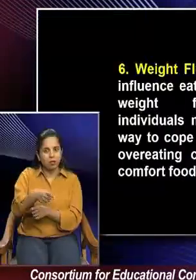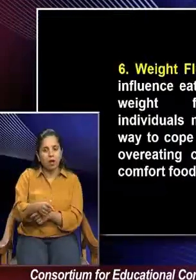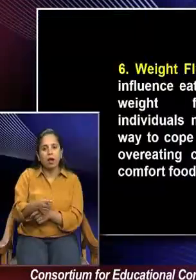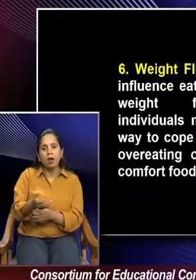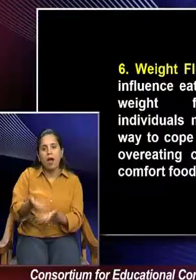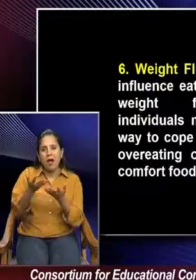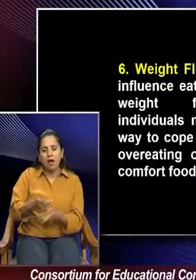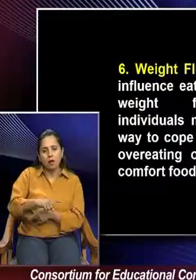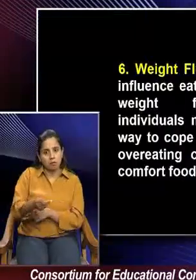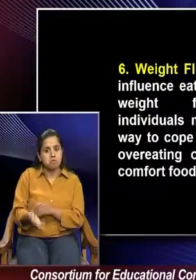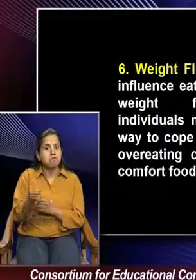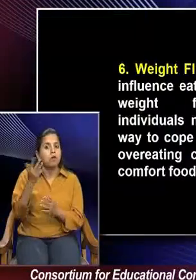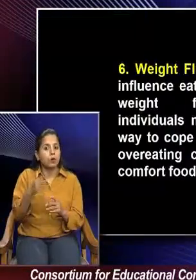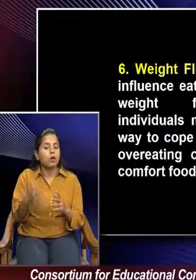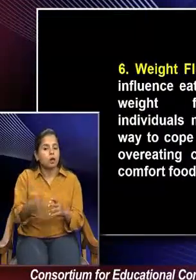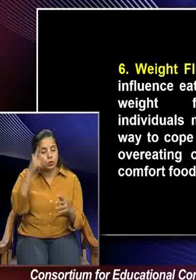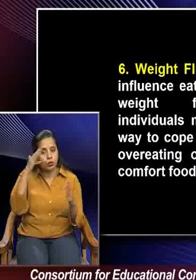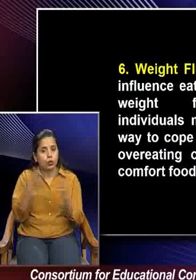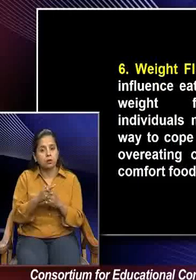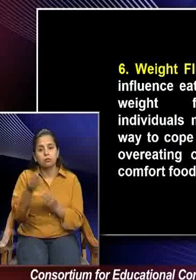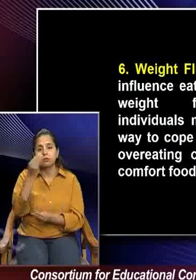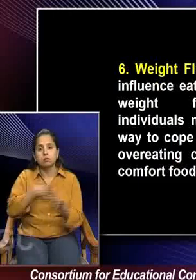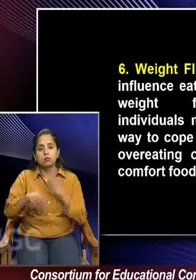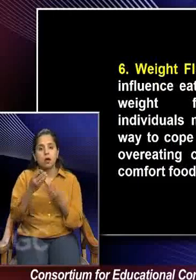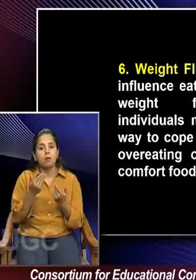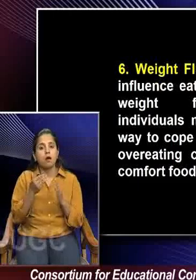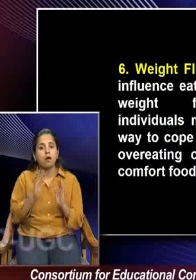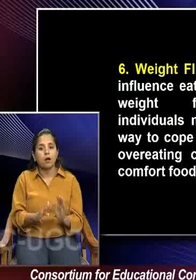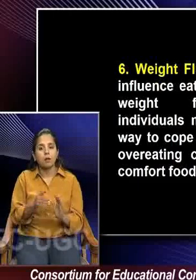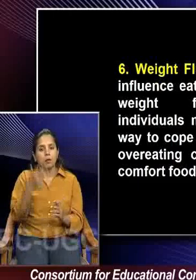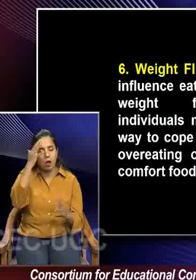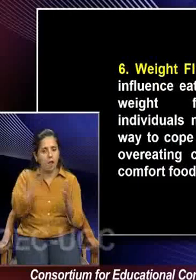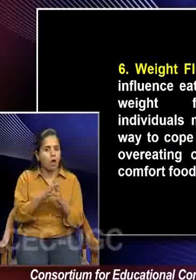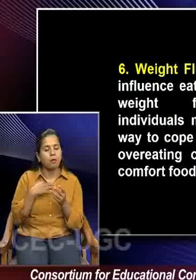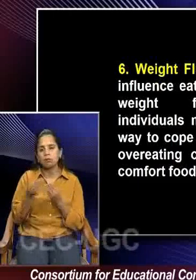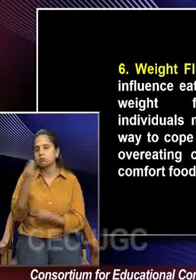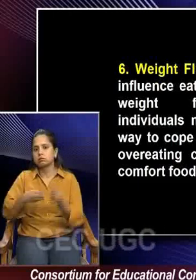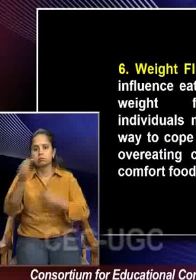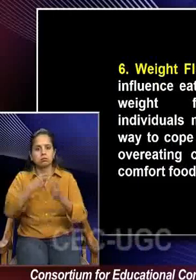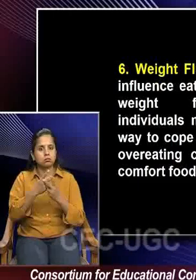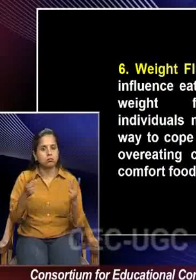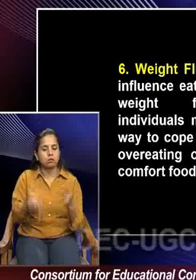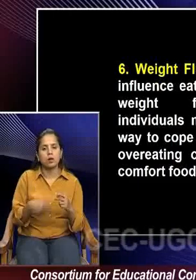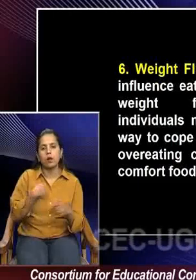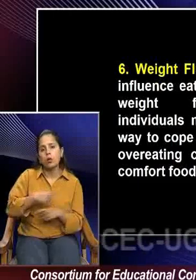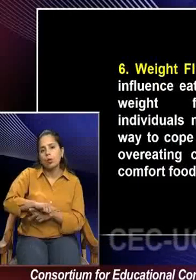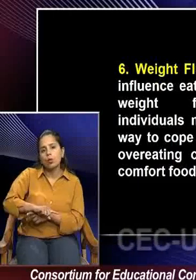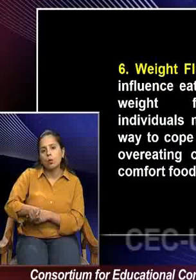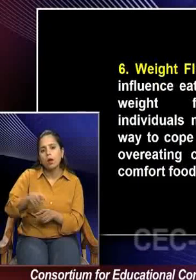can influence the eating habits and lead to a weight